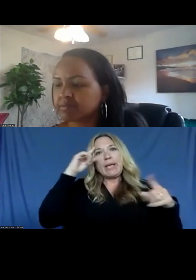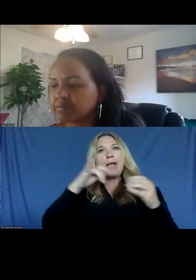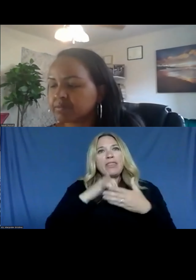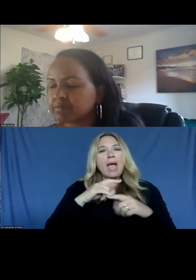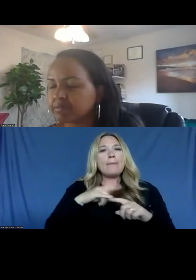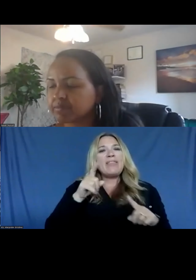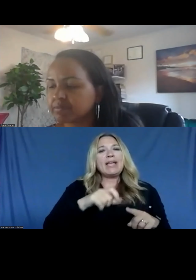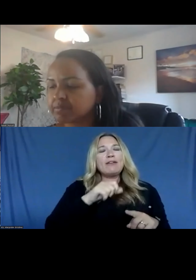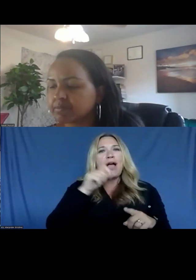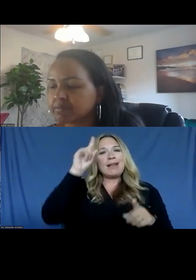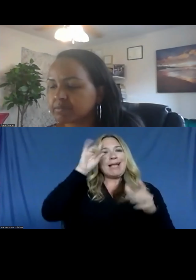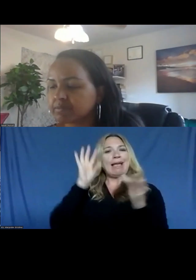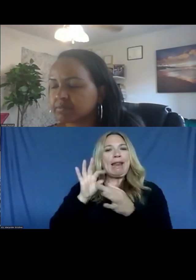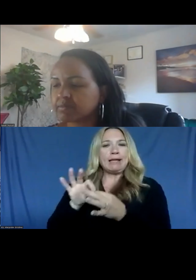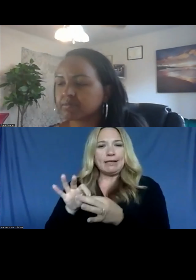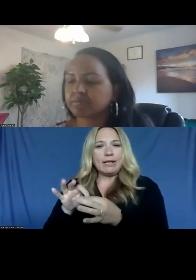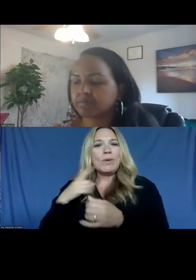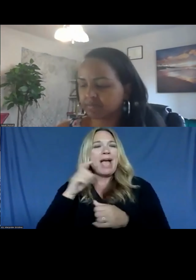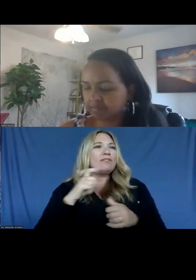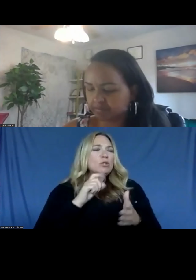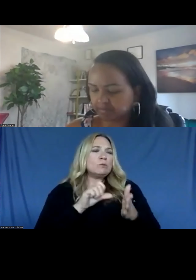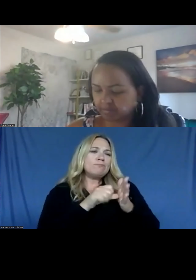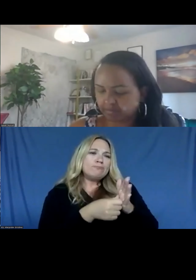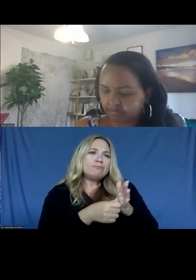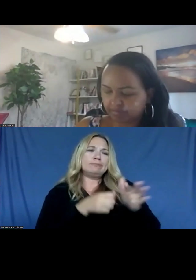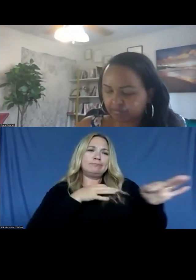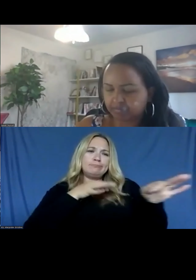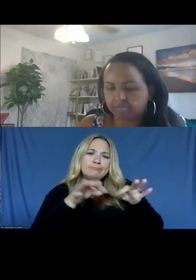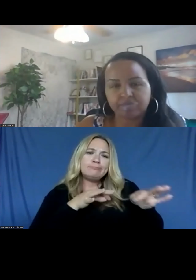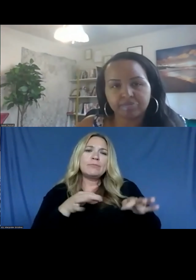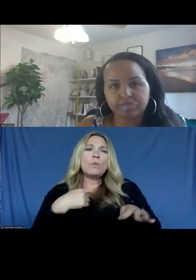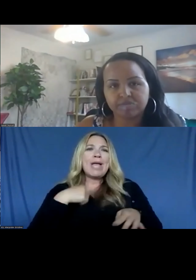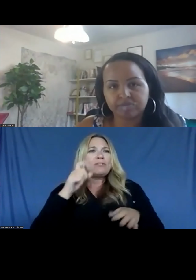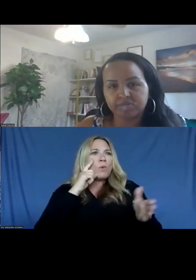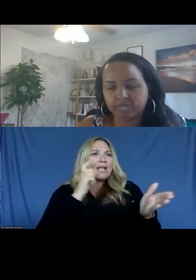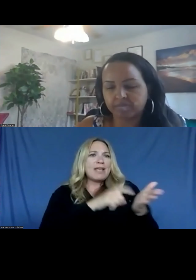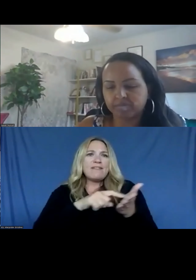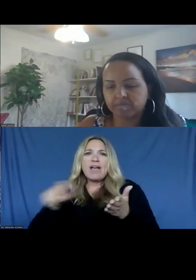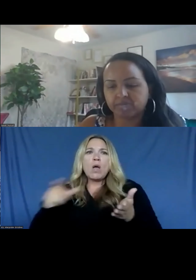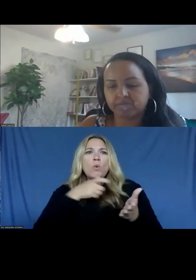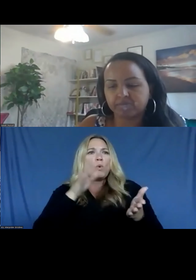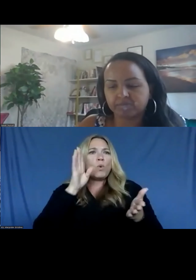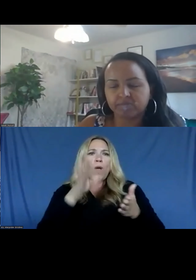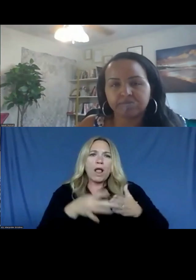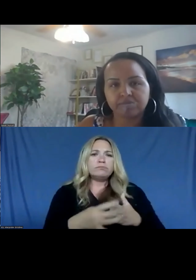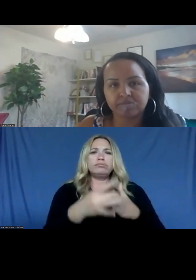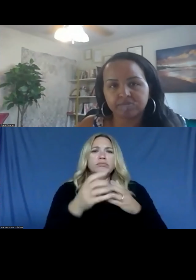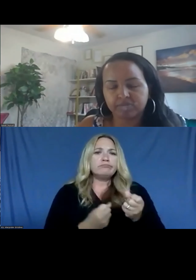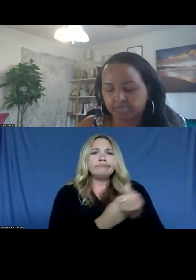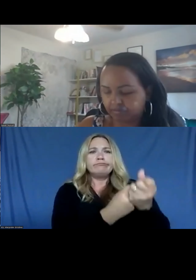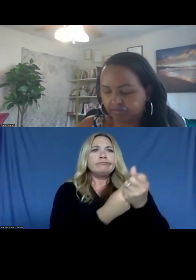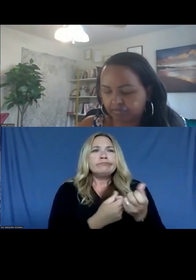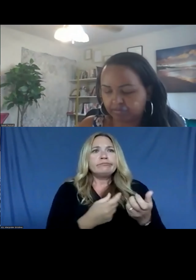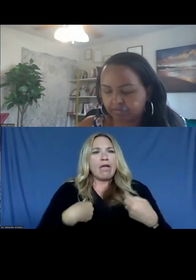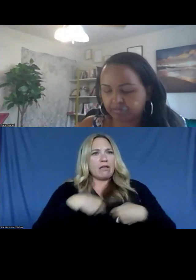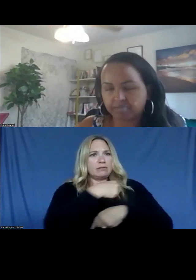we need to not so much build a bench, but identify champions and ensure that we hold them accountable and help